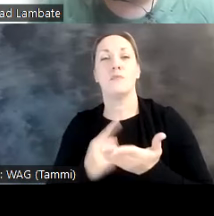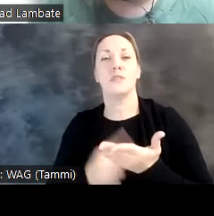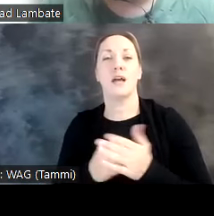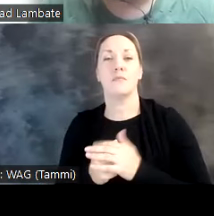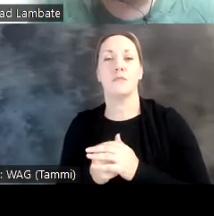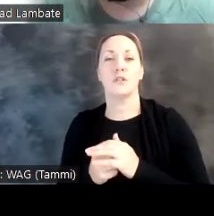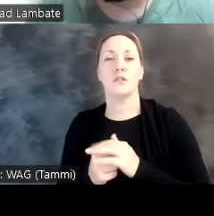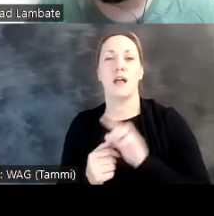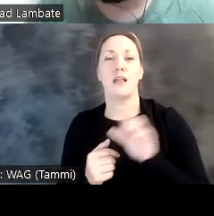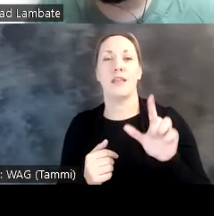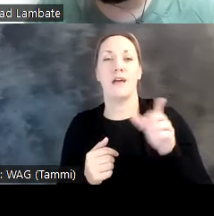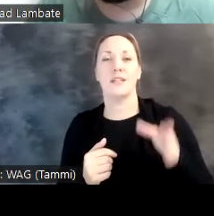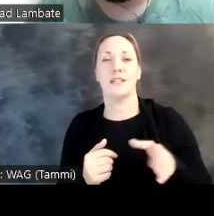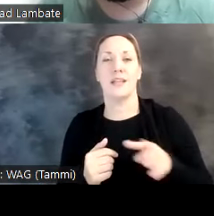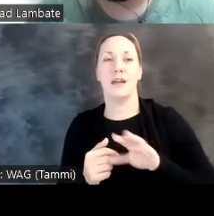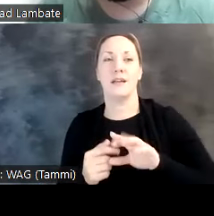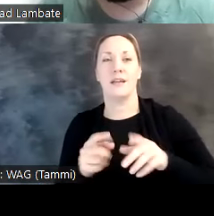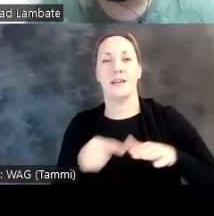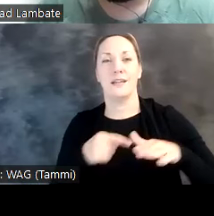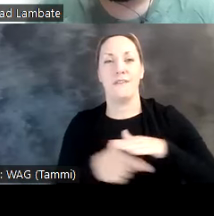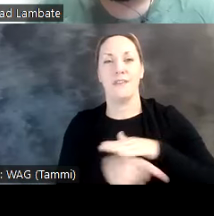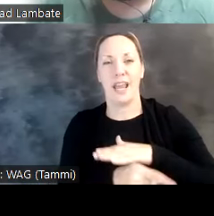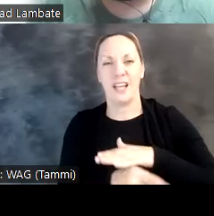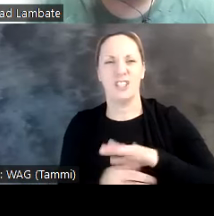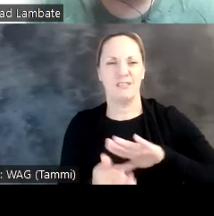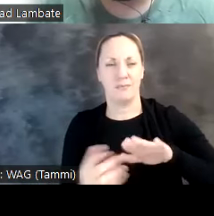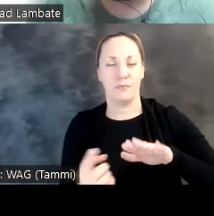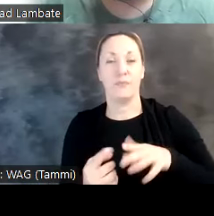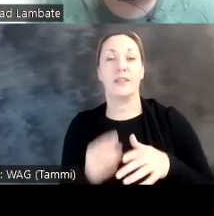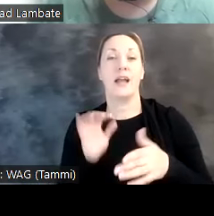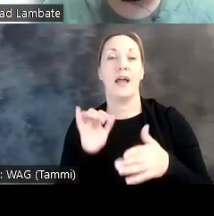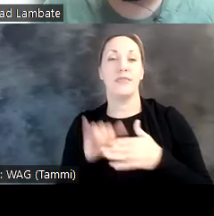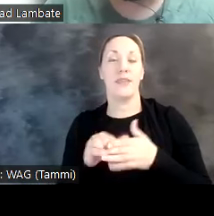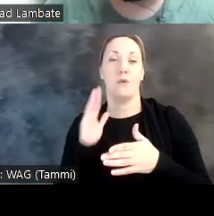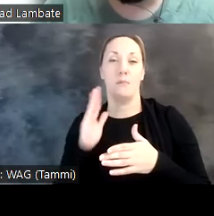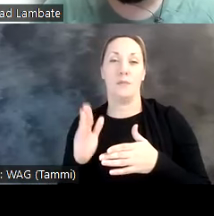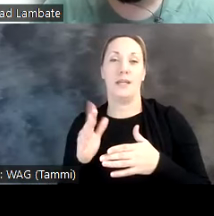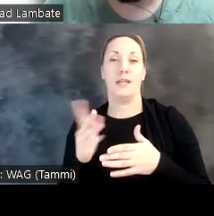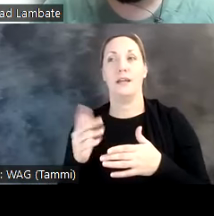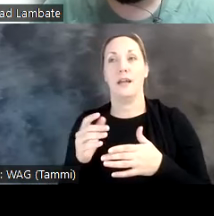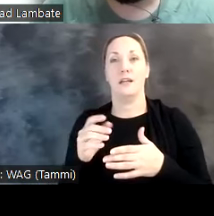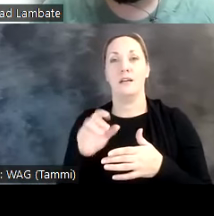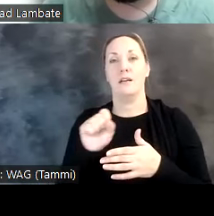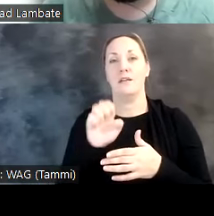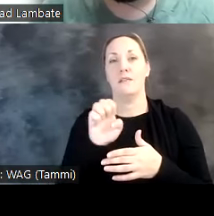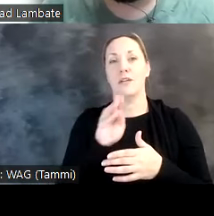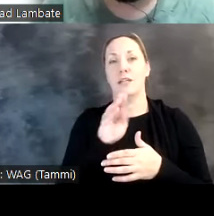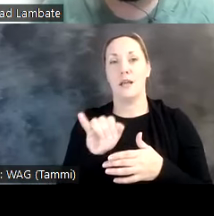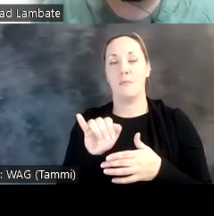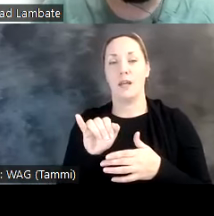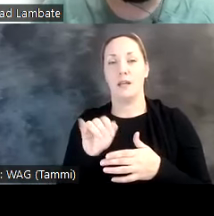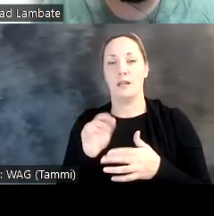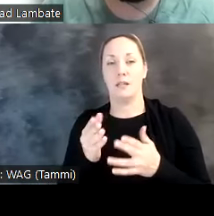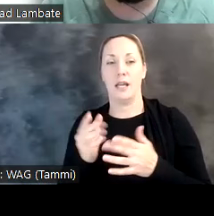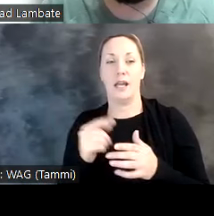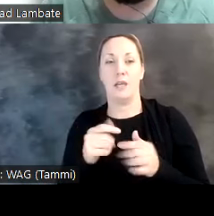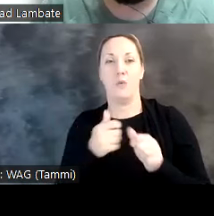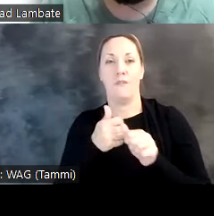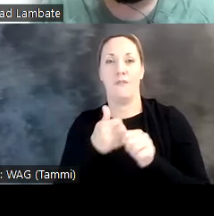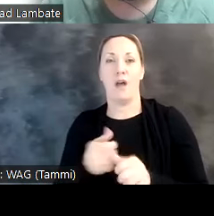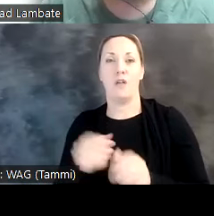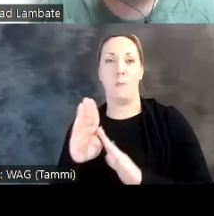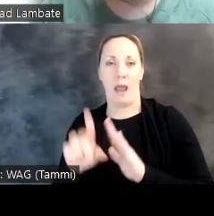side navigation menus or something along those lines, which would be a kind of a semi-transparent and it would fall over the background